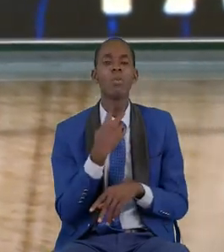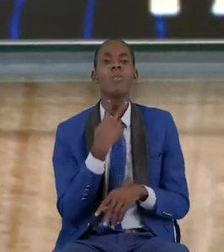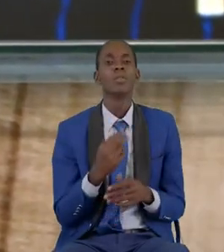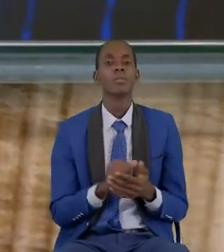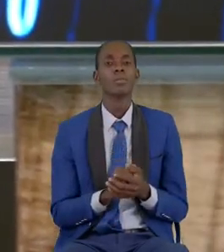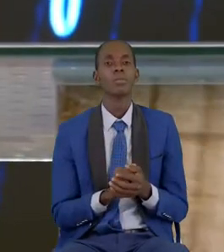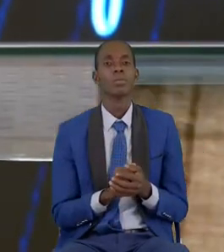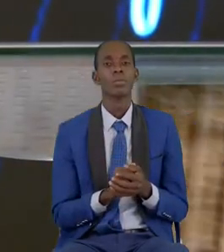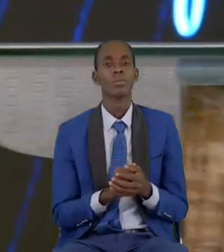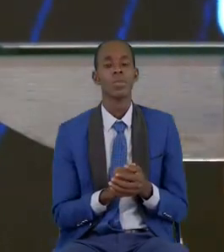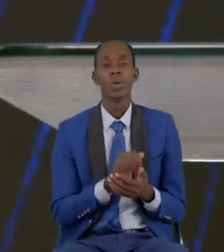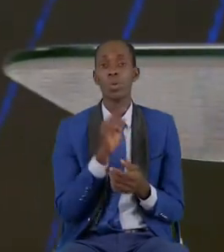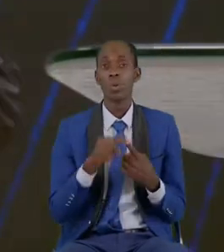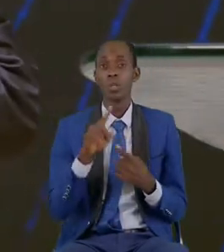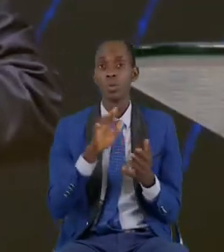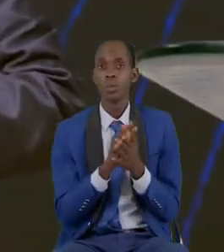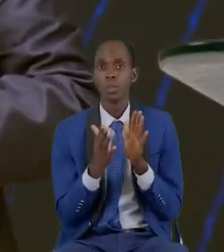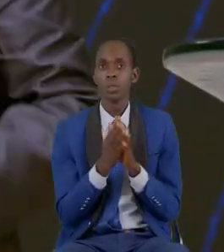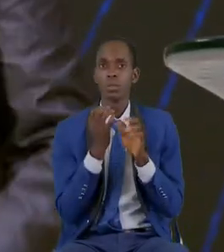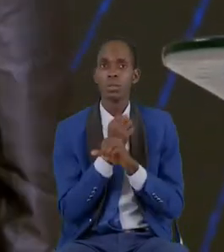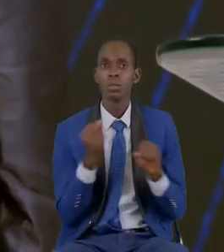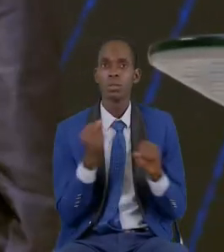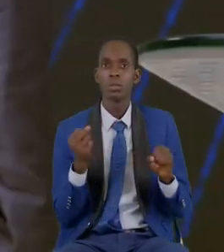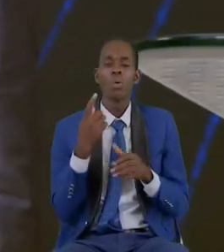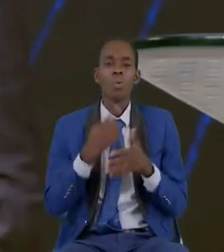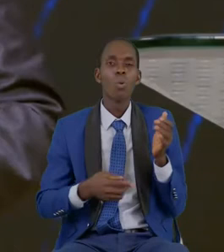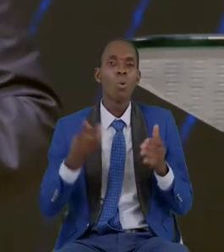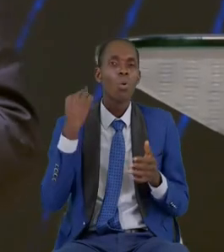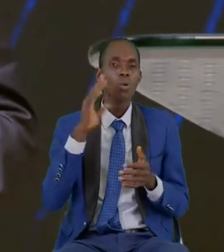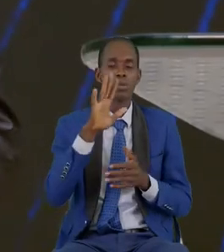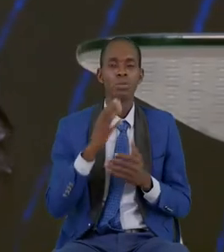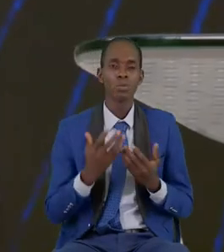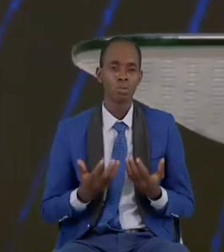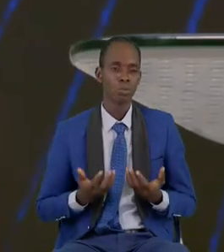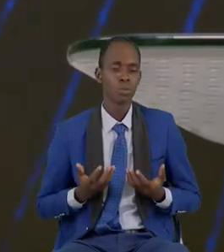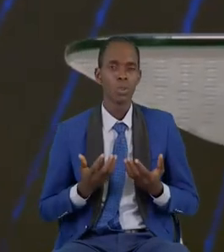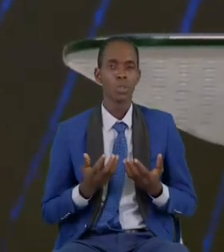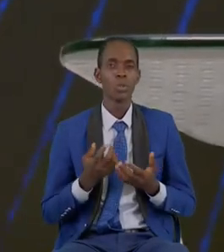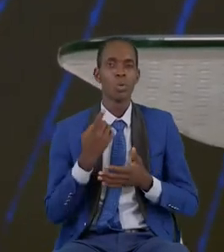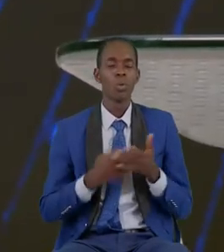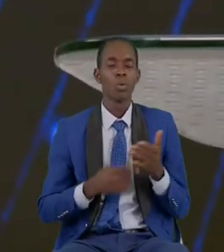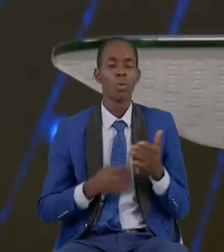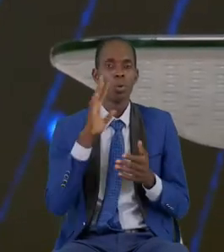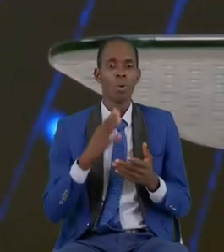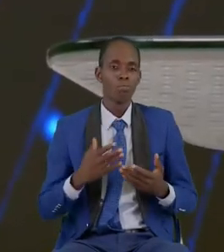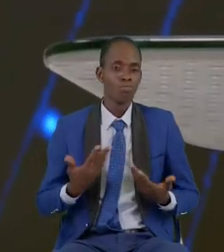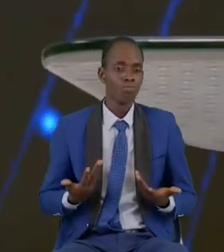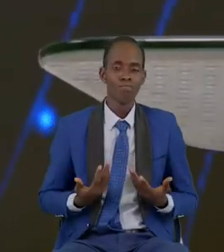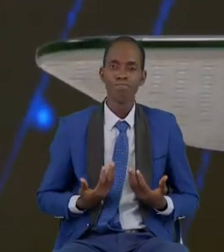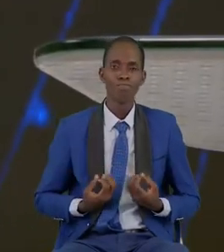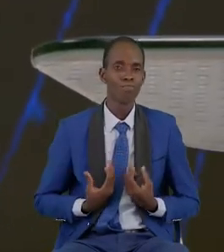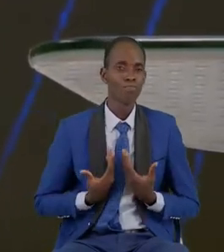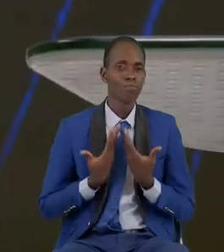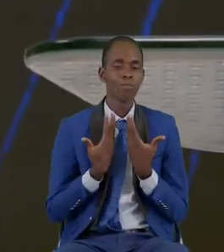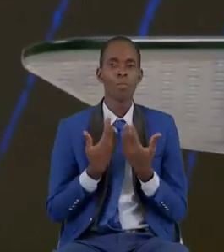When you were saved, what was your passion? What was your pursuit? What was your purpose